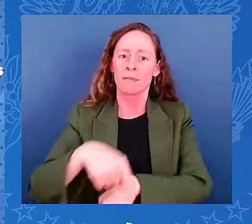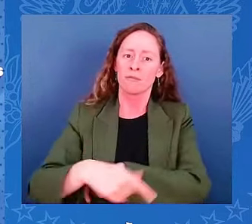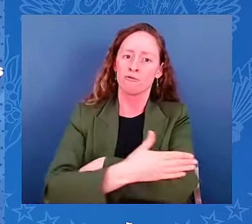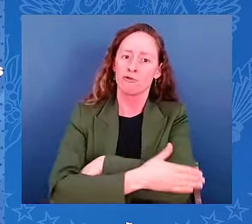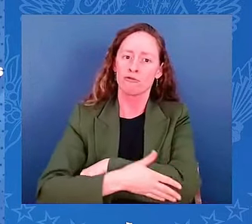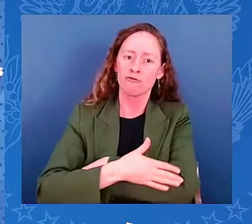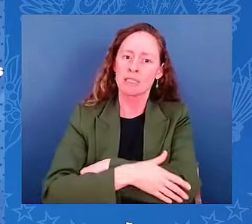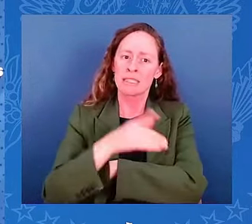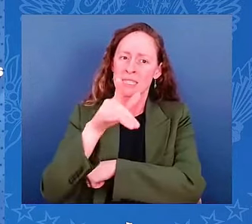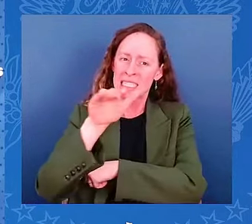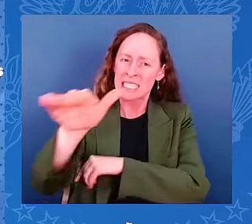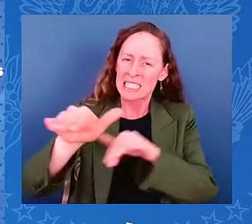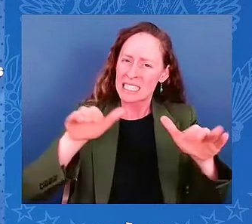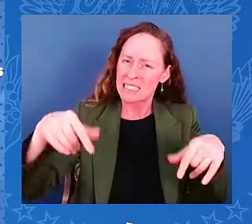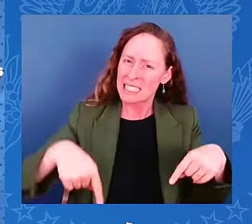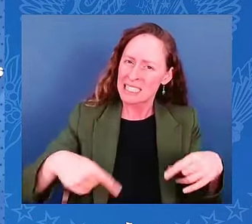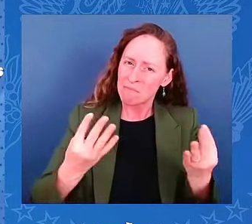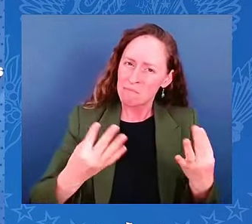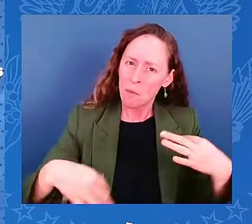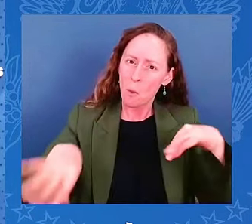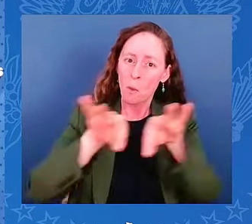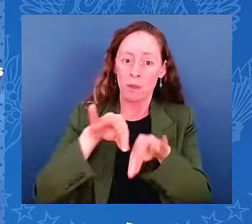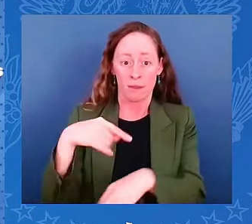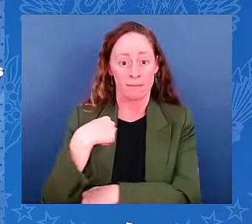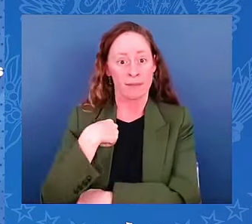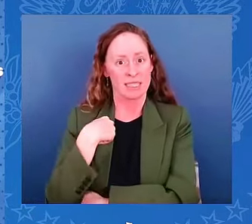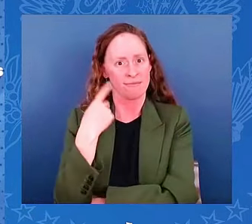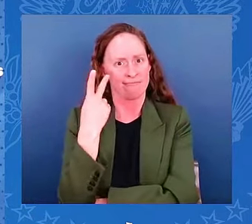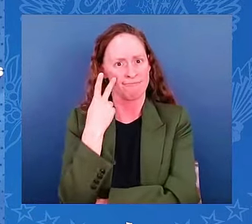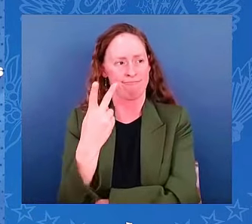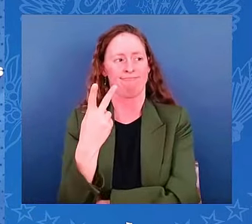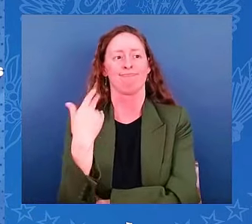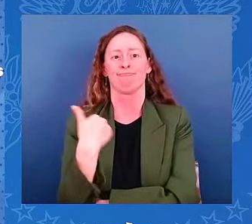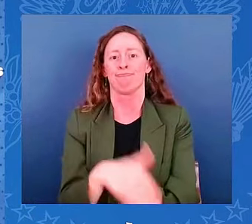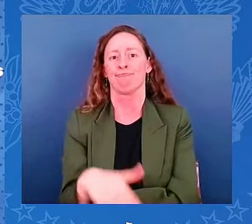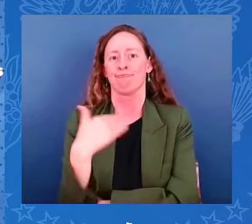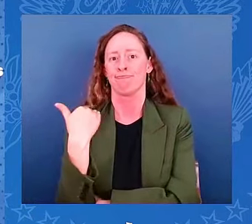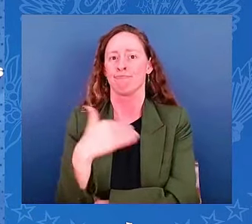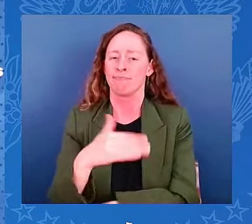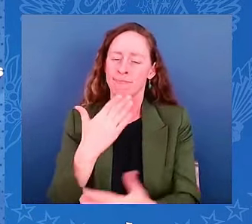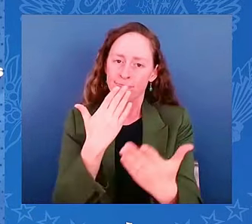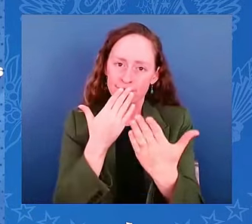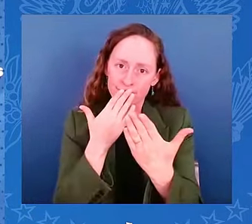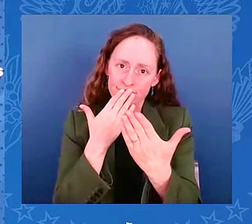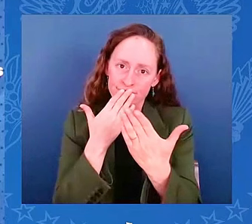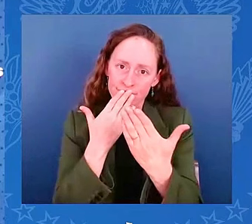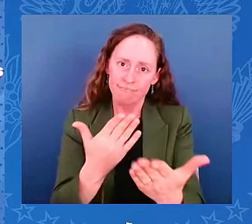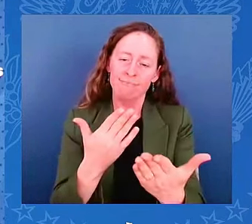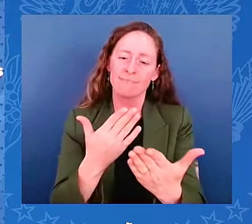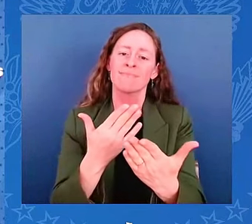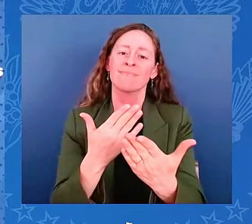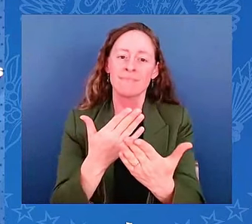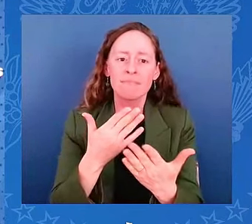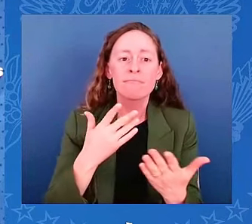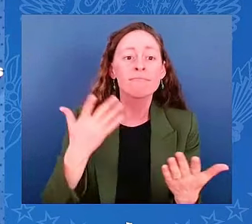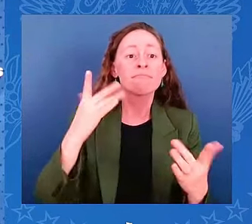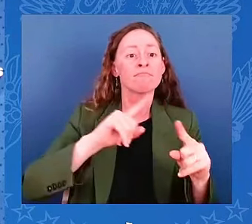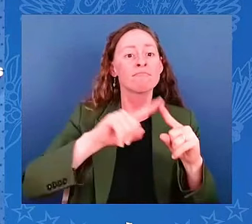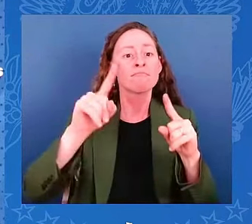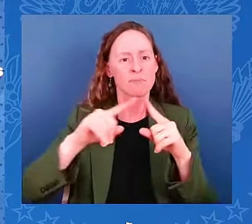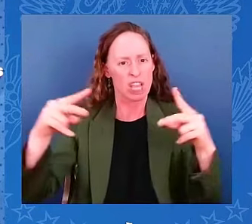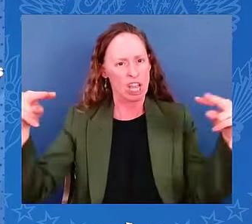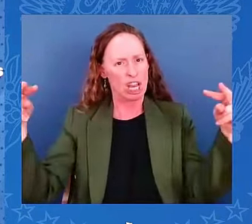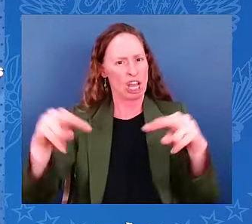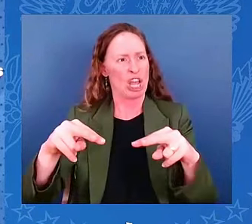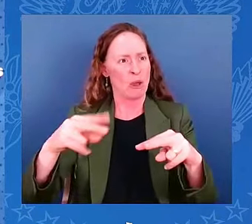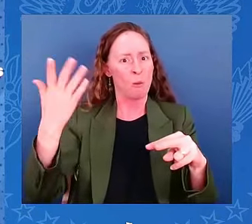to move. Look what we've already done around the community. Look at the movement you've built, the elected officials